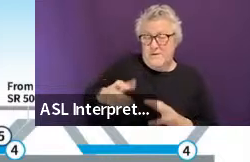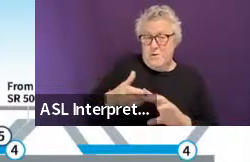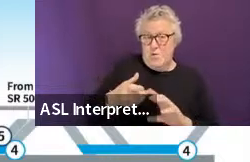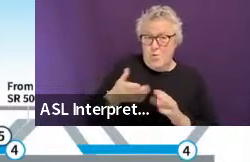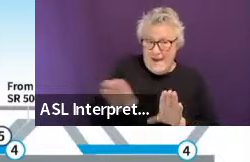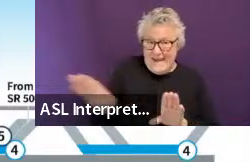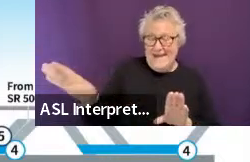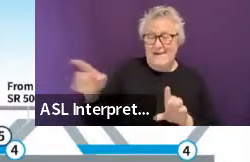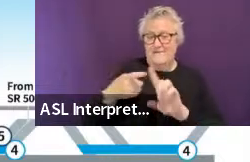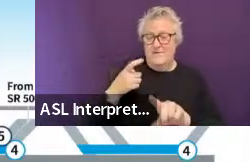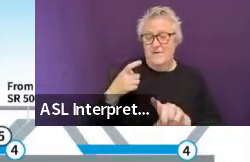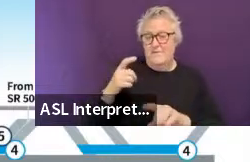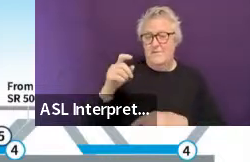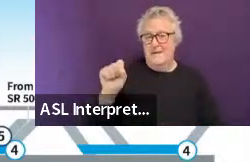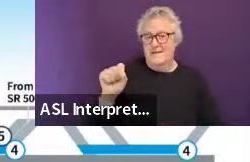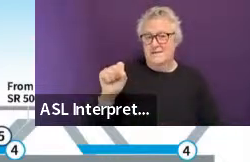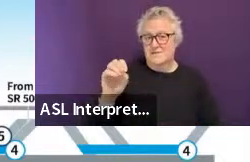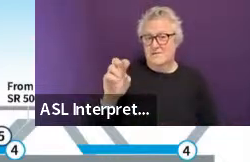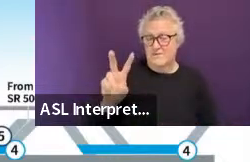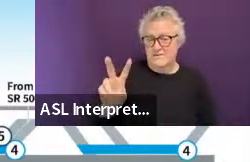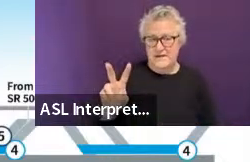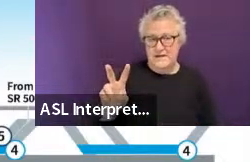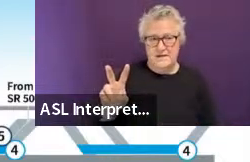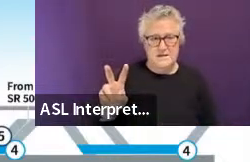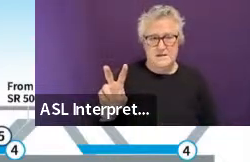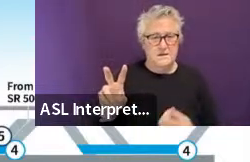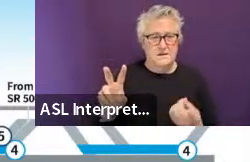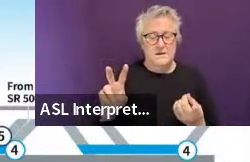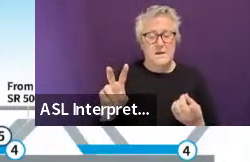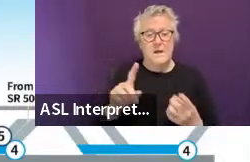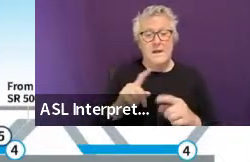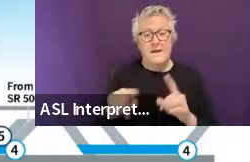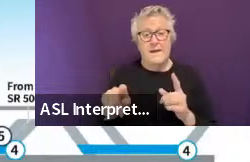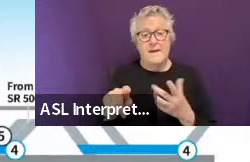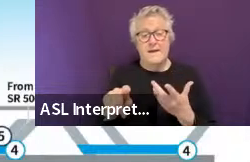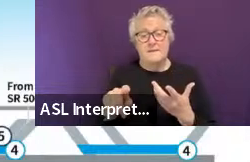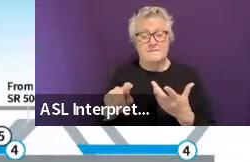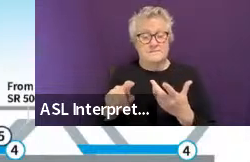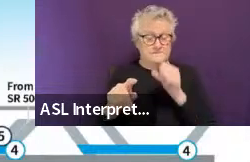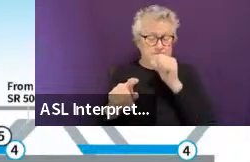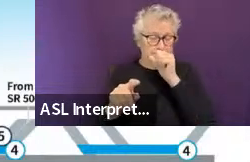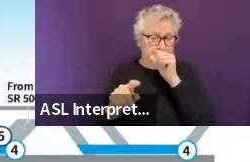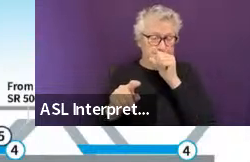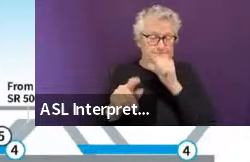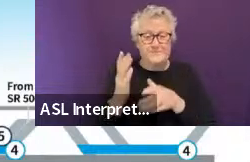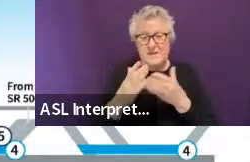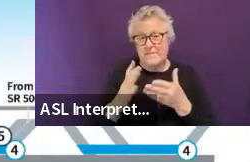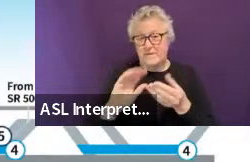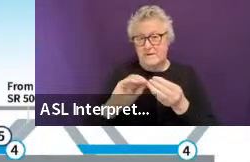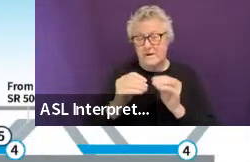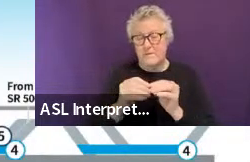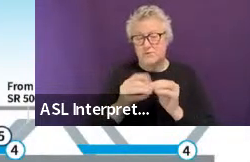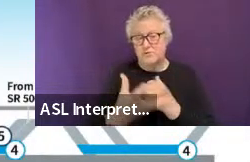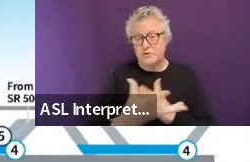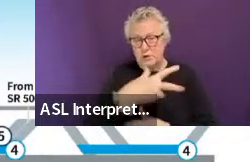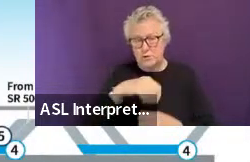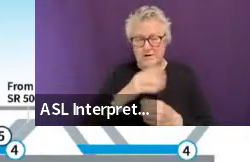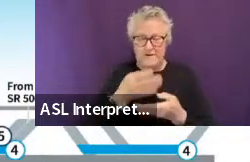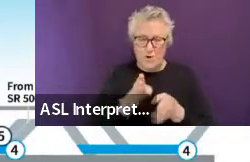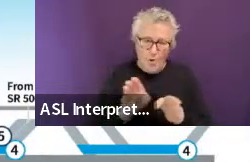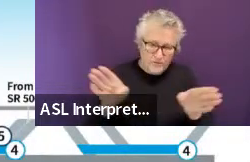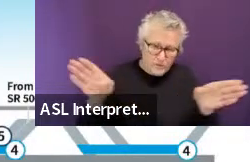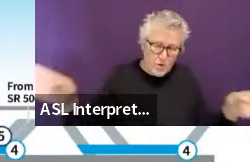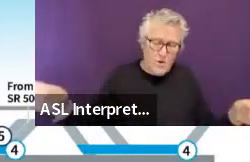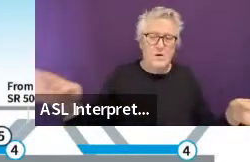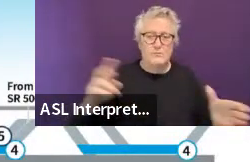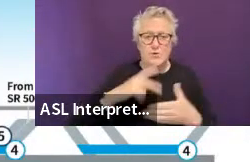those are kind of climate centric metrics that are inclusive of the overall IBR program. And then I was caught up.